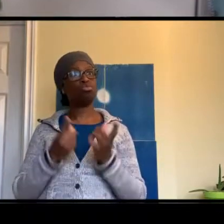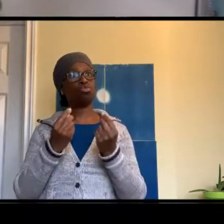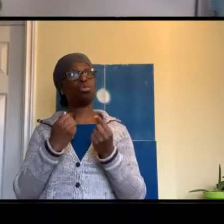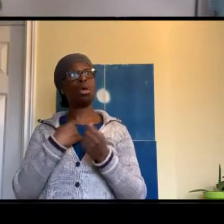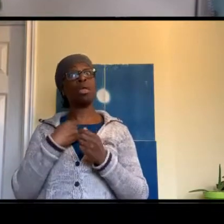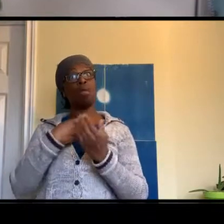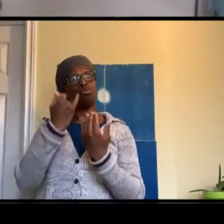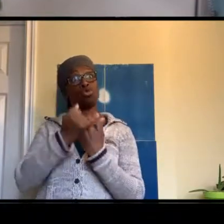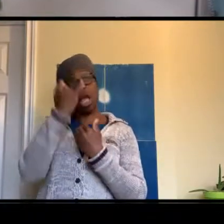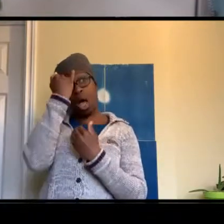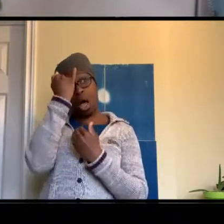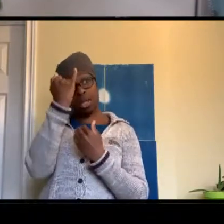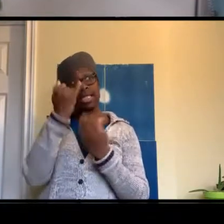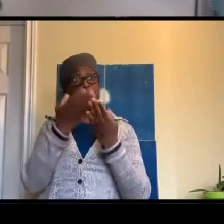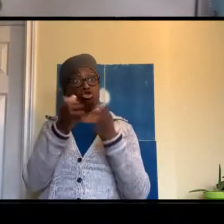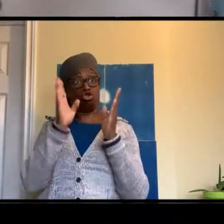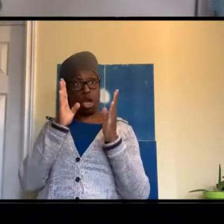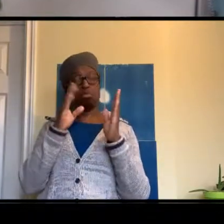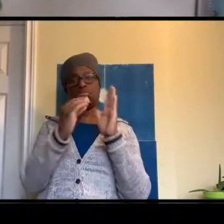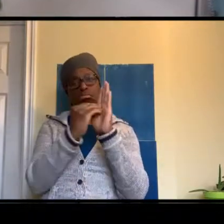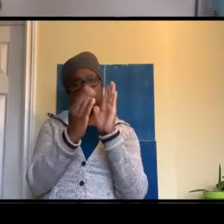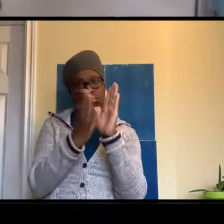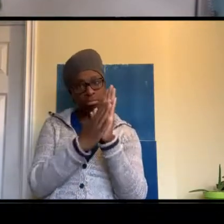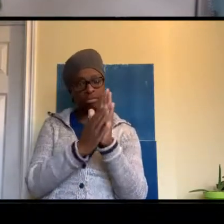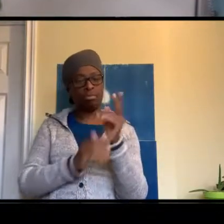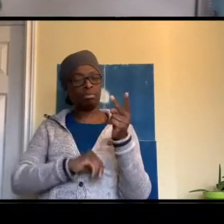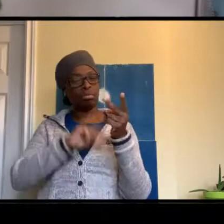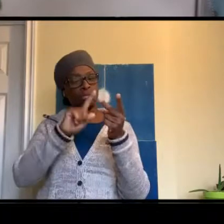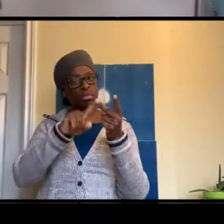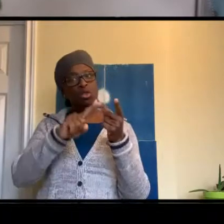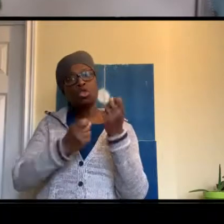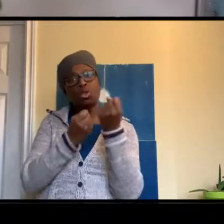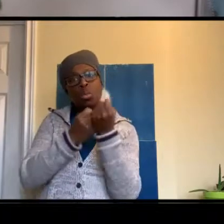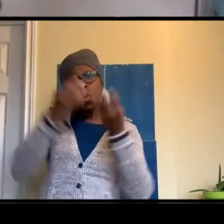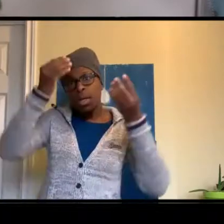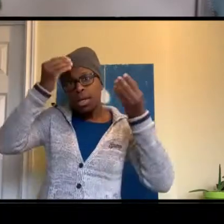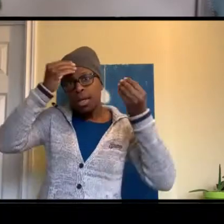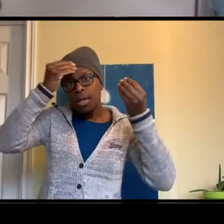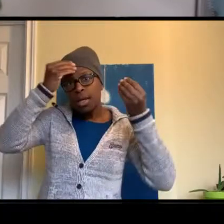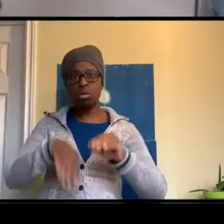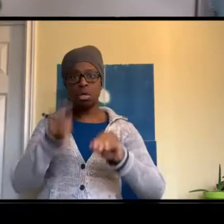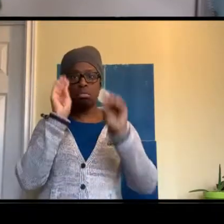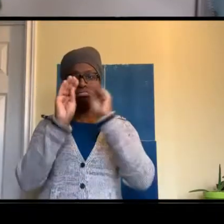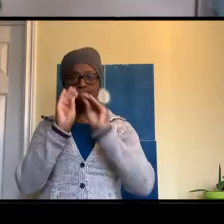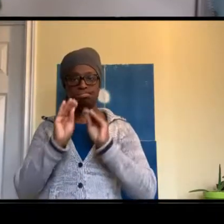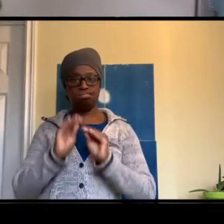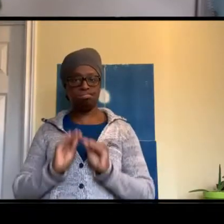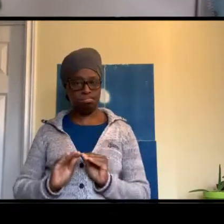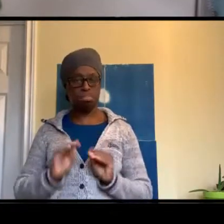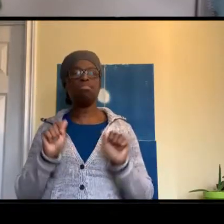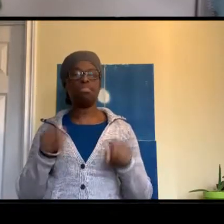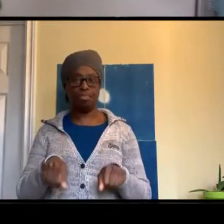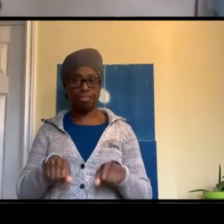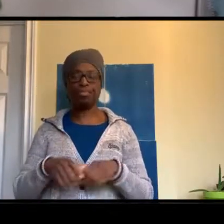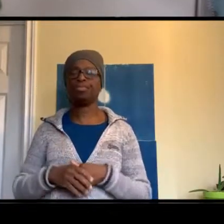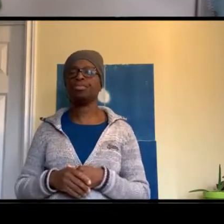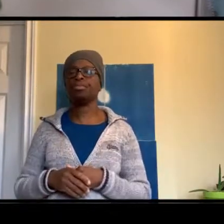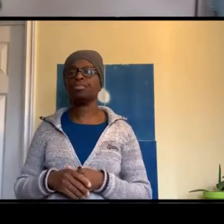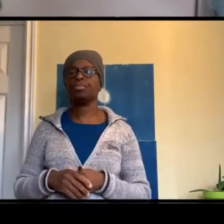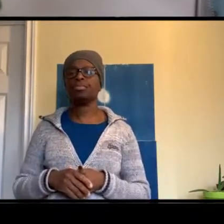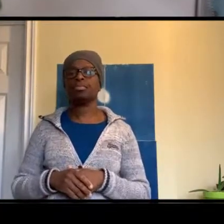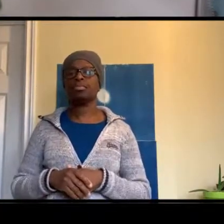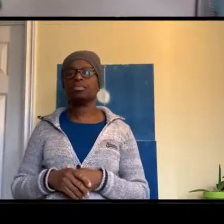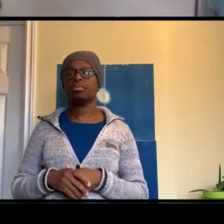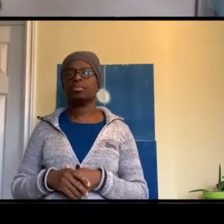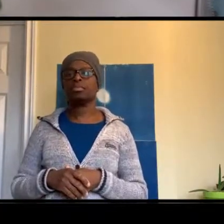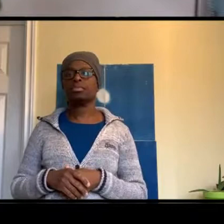yourself. That stuff is less important, I think, and it's more about what your mission